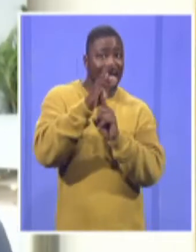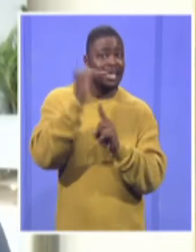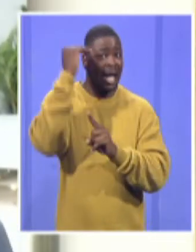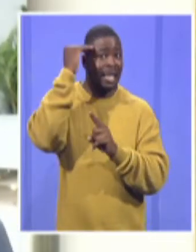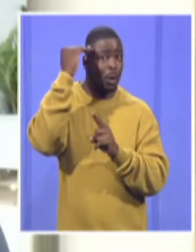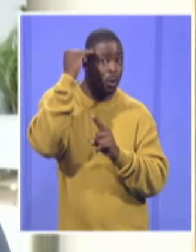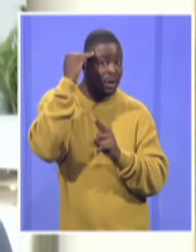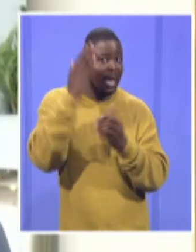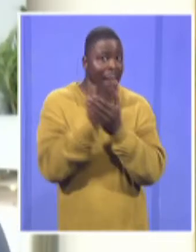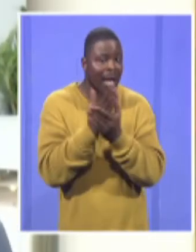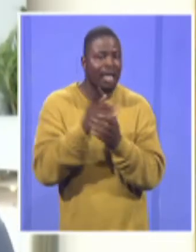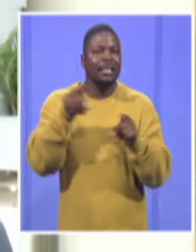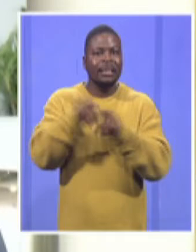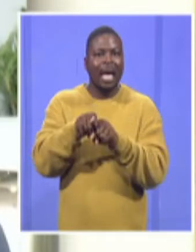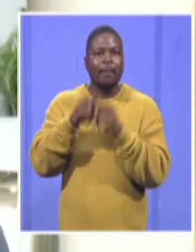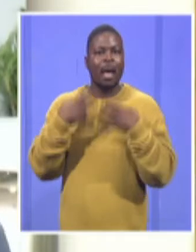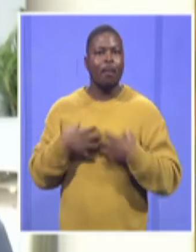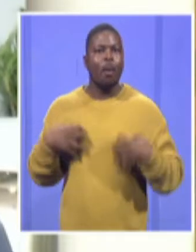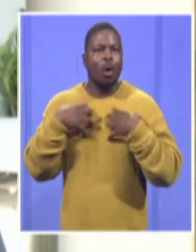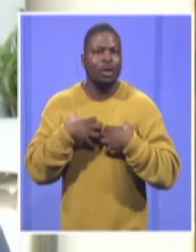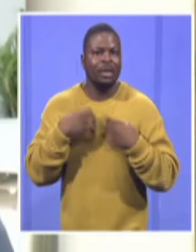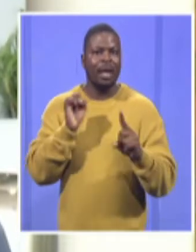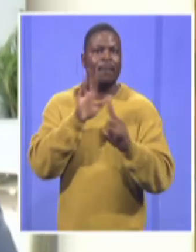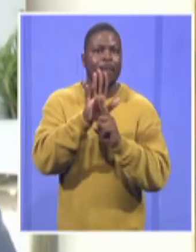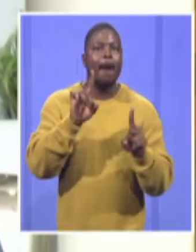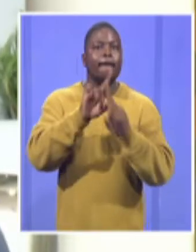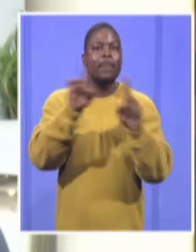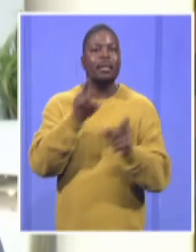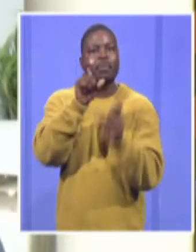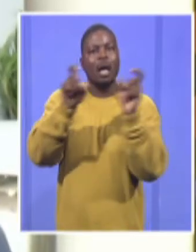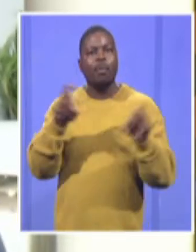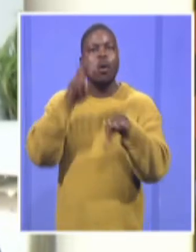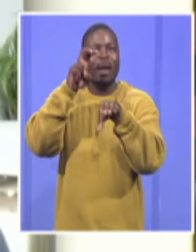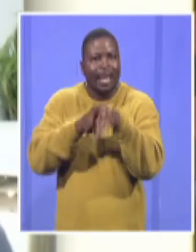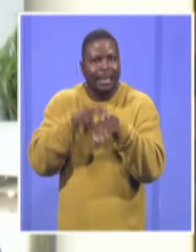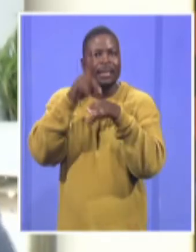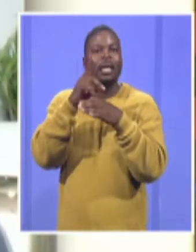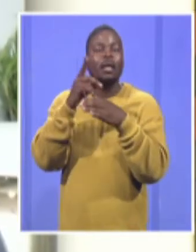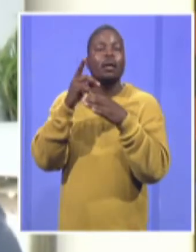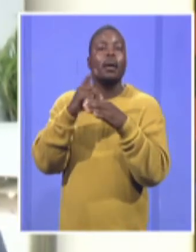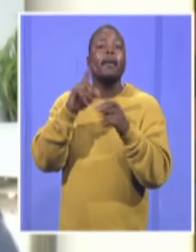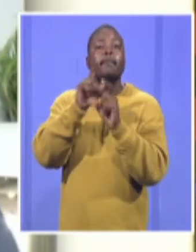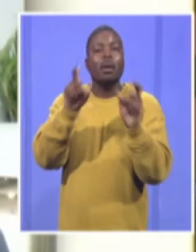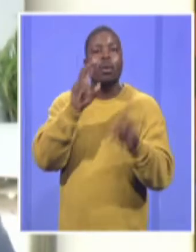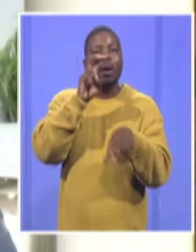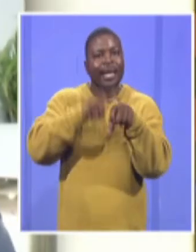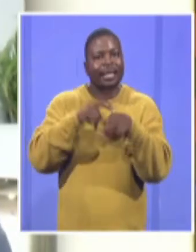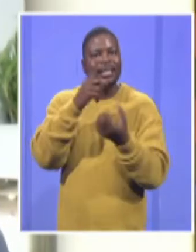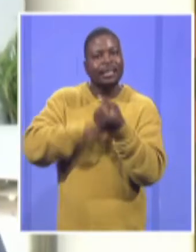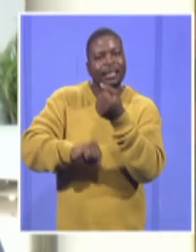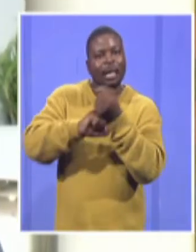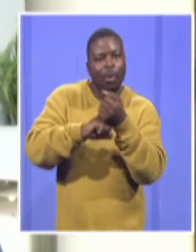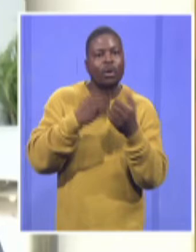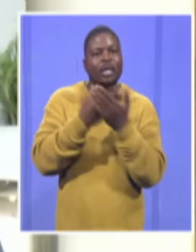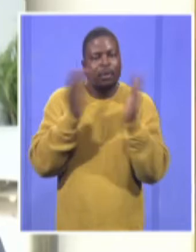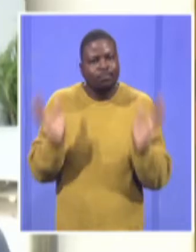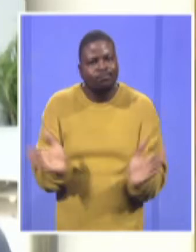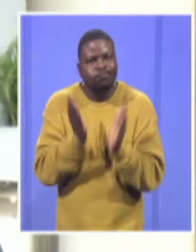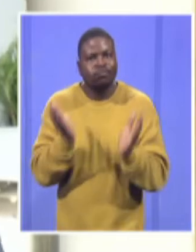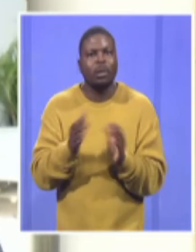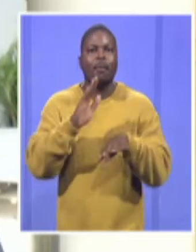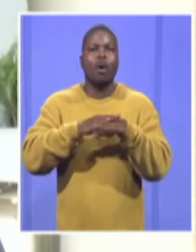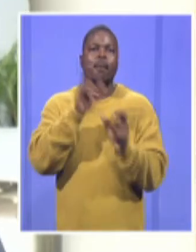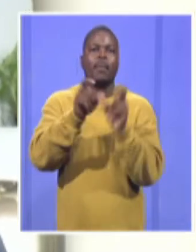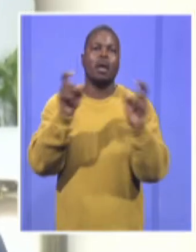well. So we need that personal contact and relationship between the two people, so that we can be able to encourage more people to survive